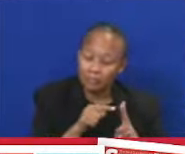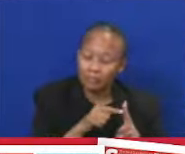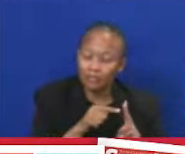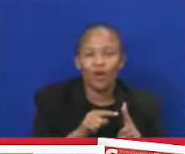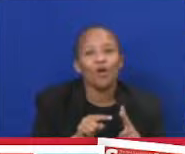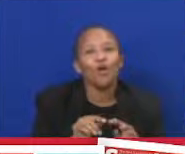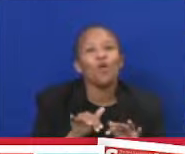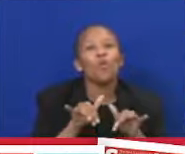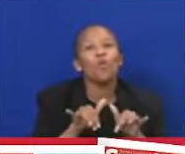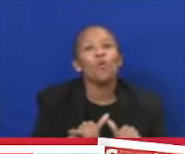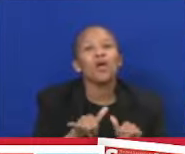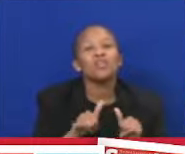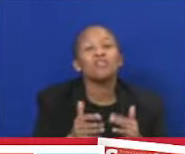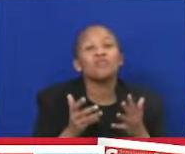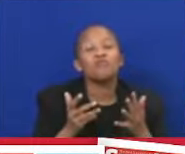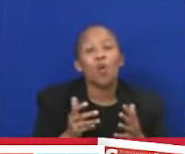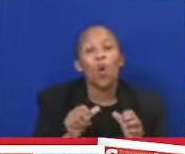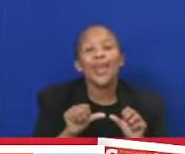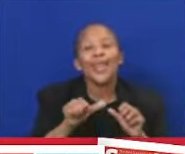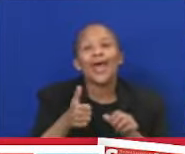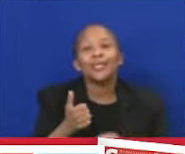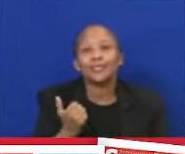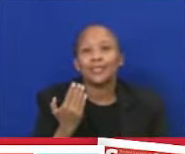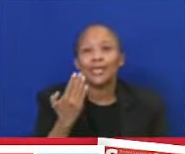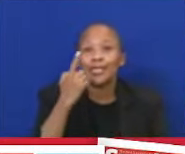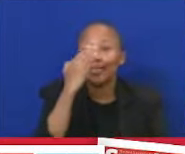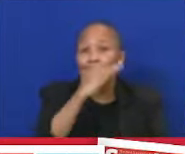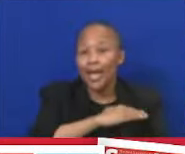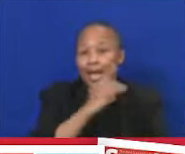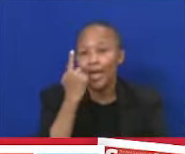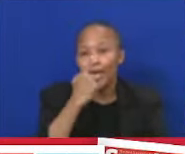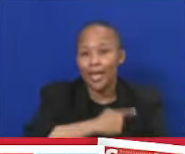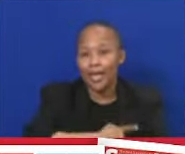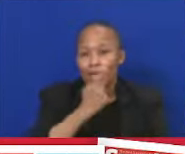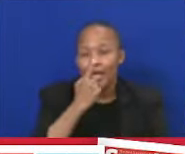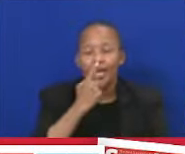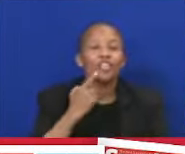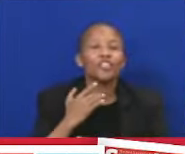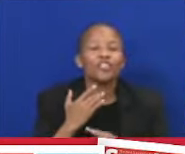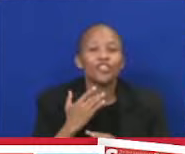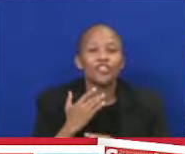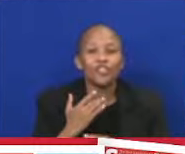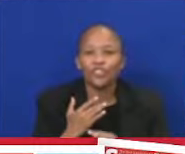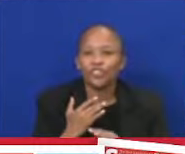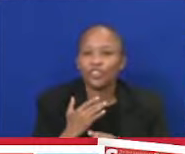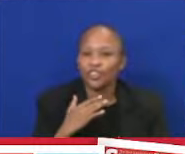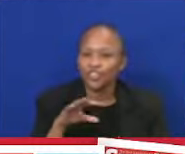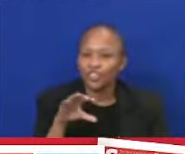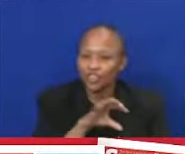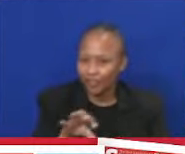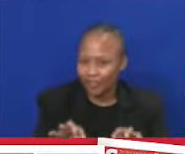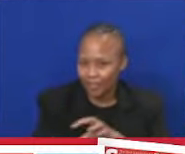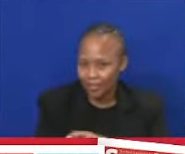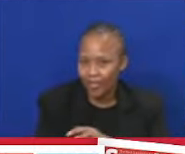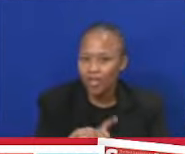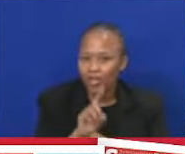to start. They were supposed to report for duty the next day at 6 o'clock in the